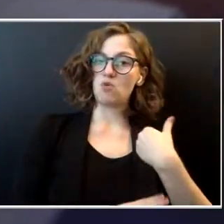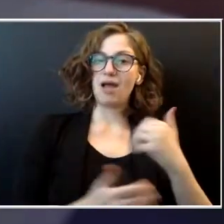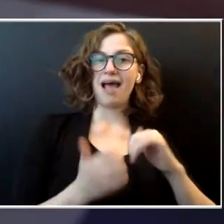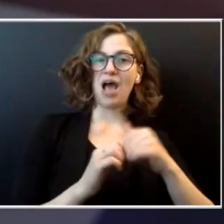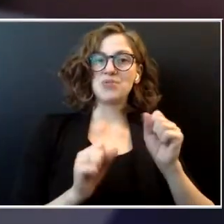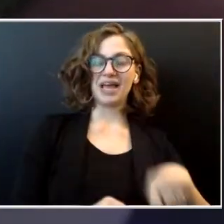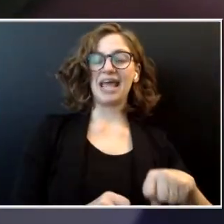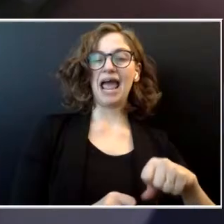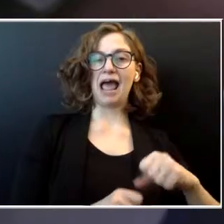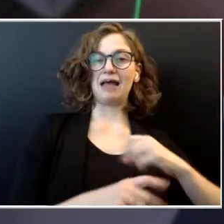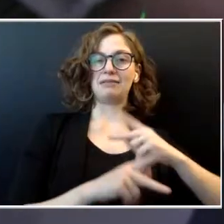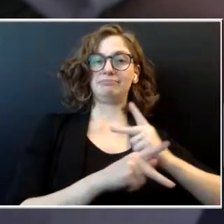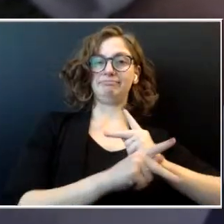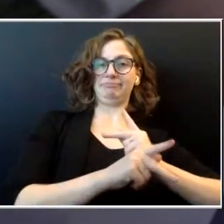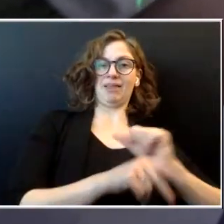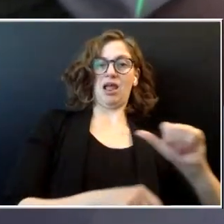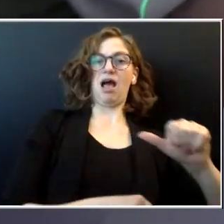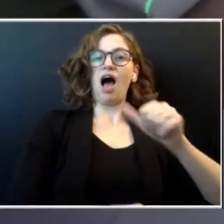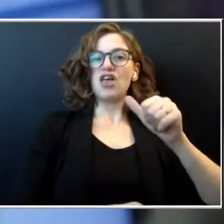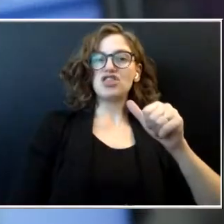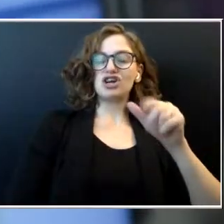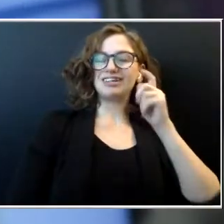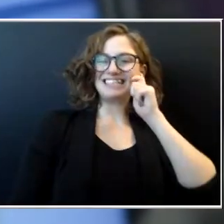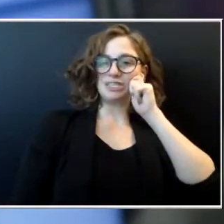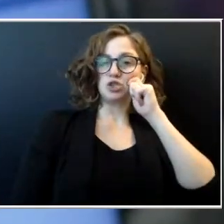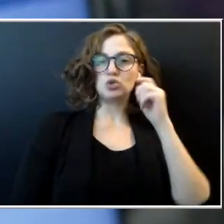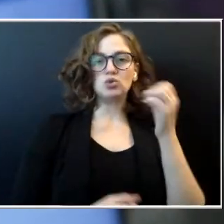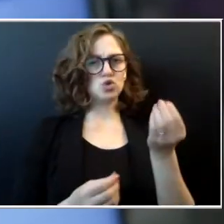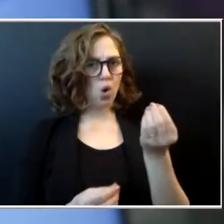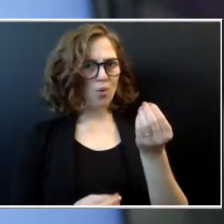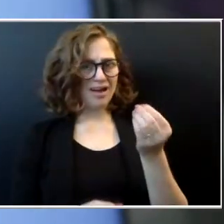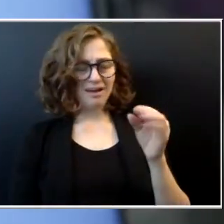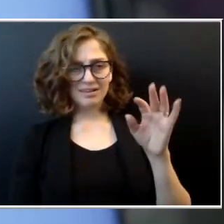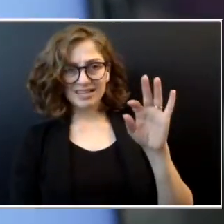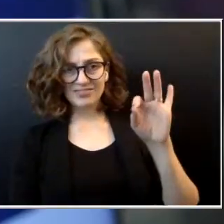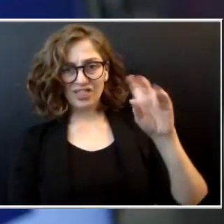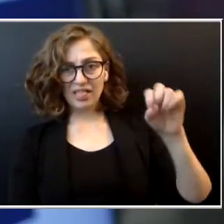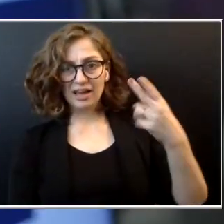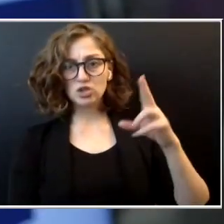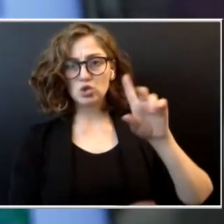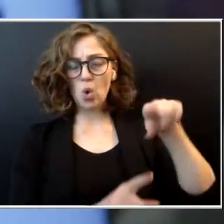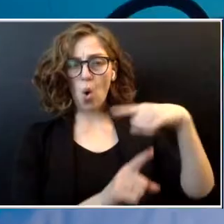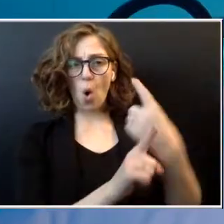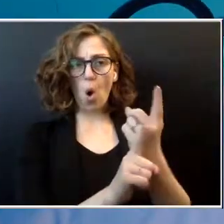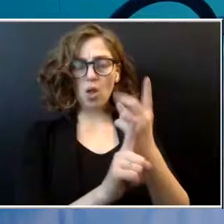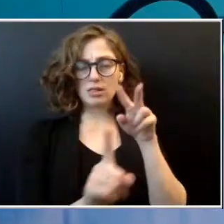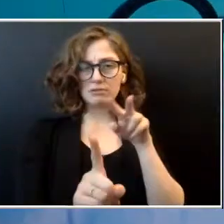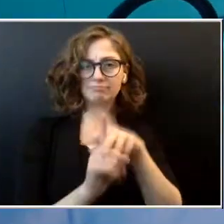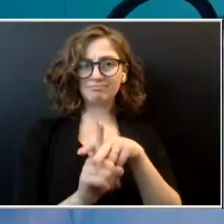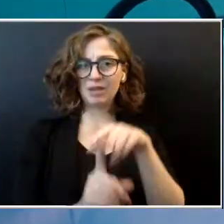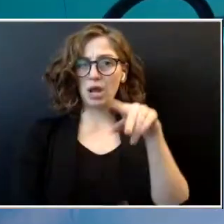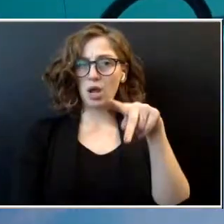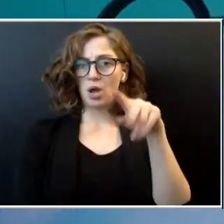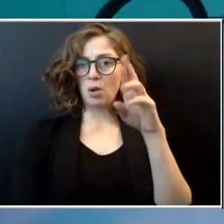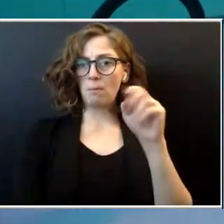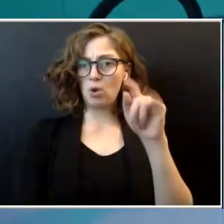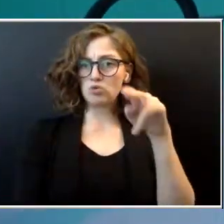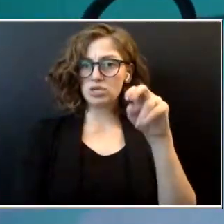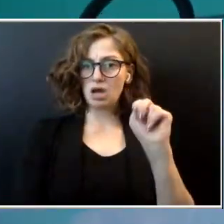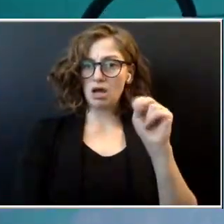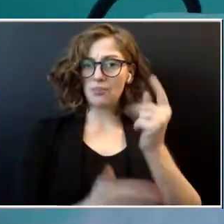flash concept apply only to proton therapy? Mostly, actually. What we've realized is